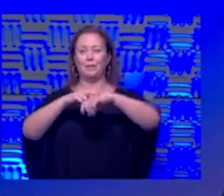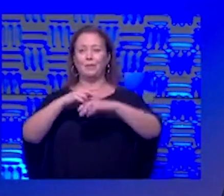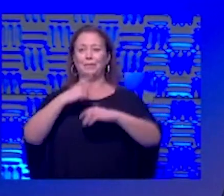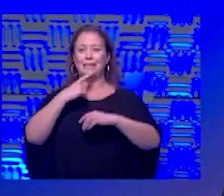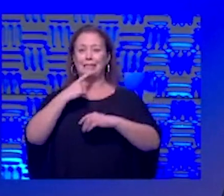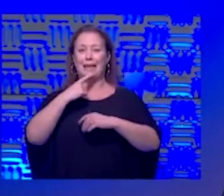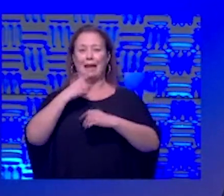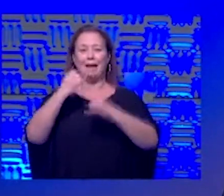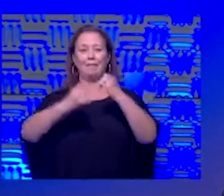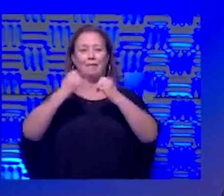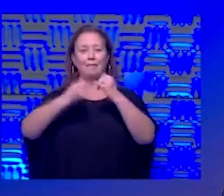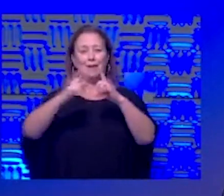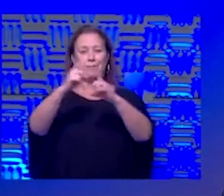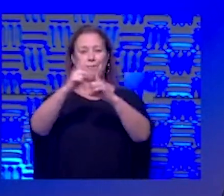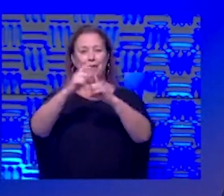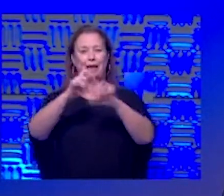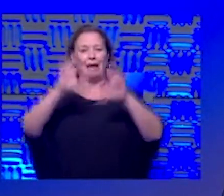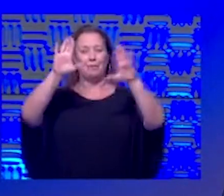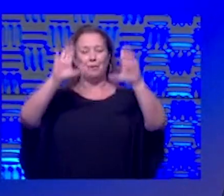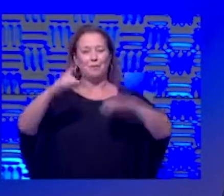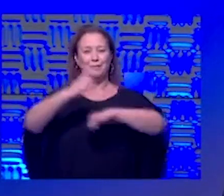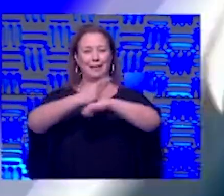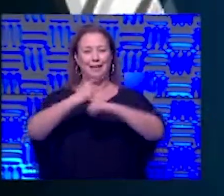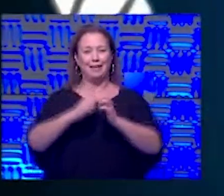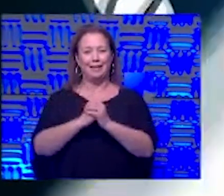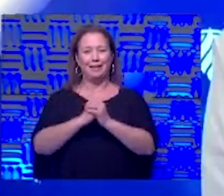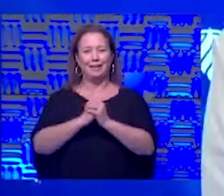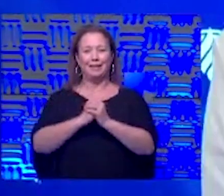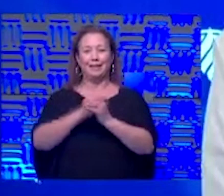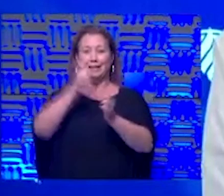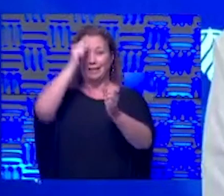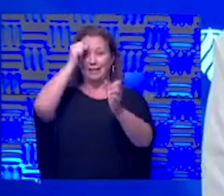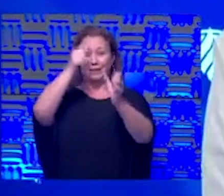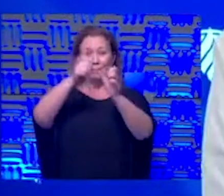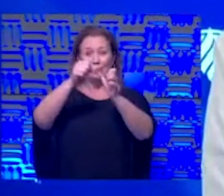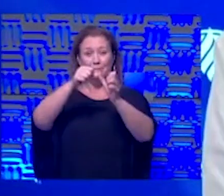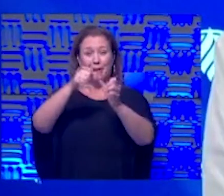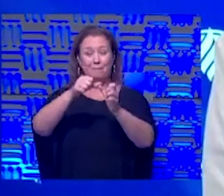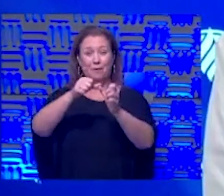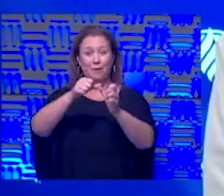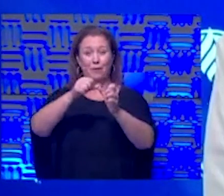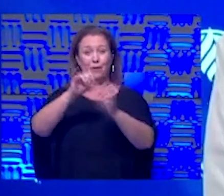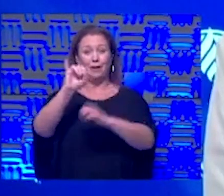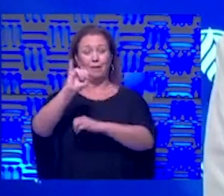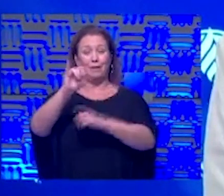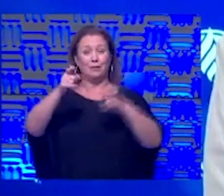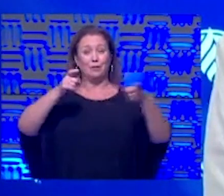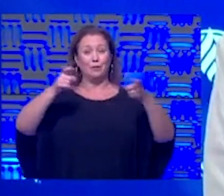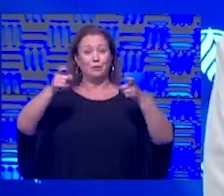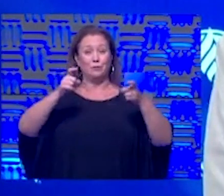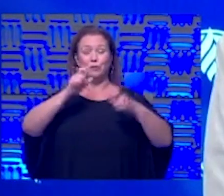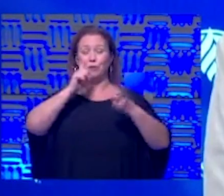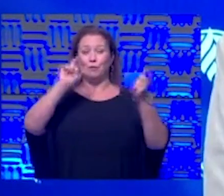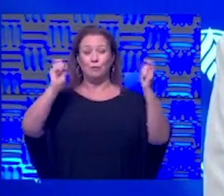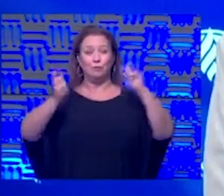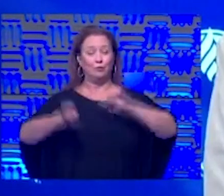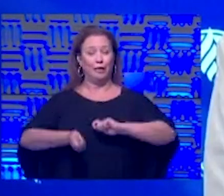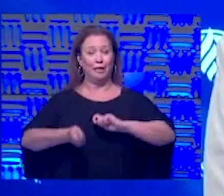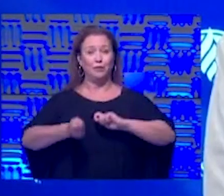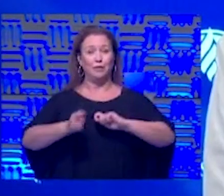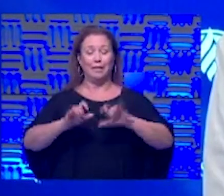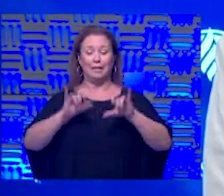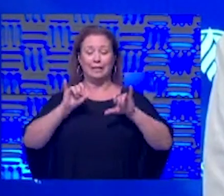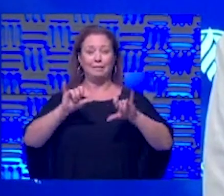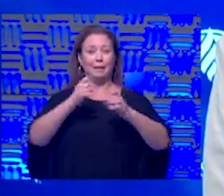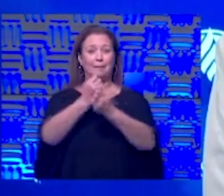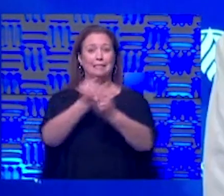him have the final word. Have a wonderful day. Remember that the pillars of infection control don't change. They've kept